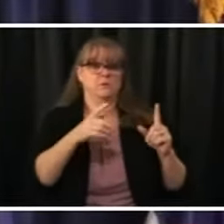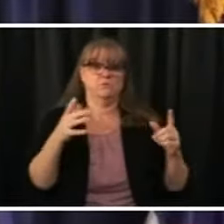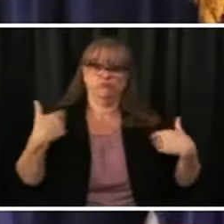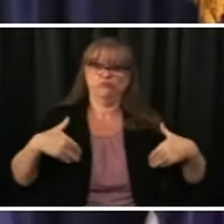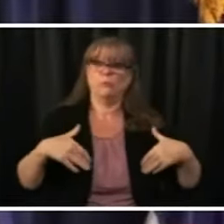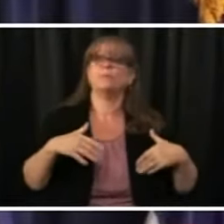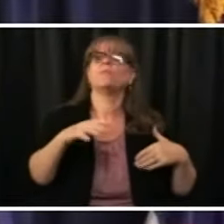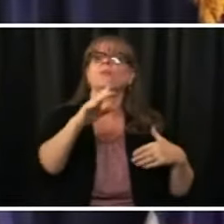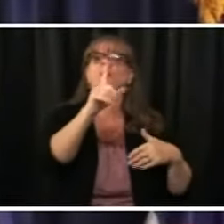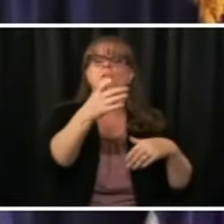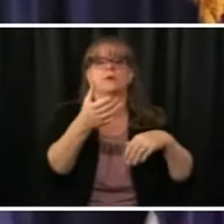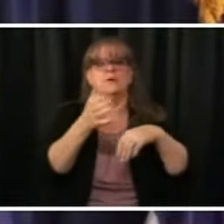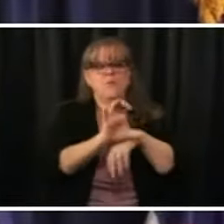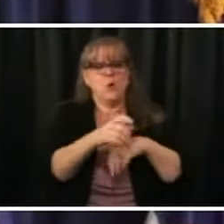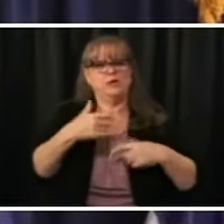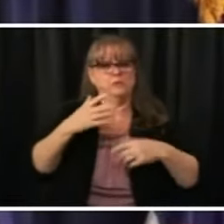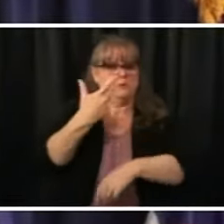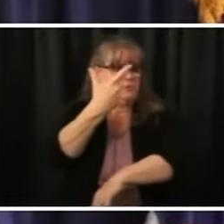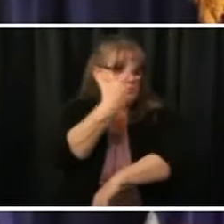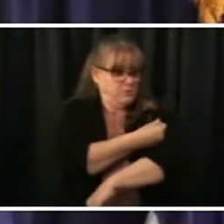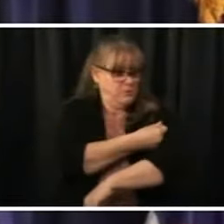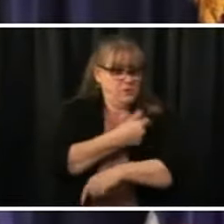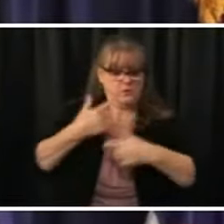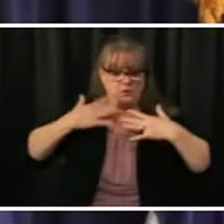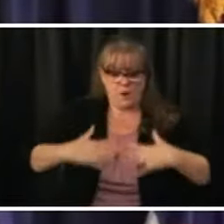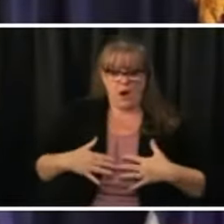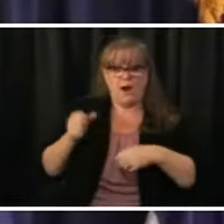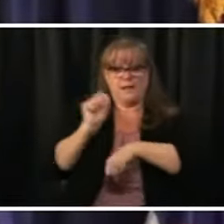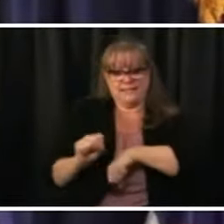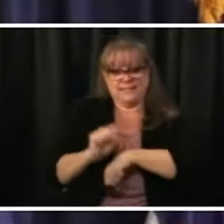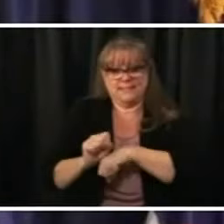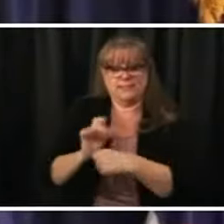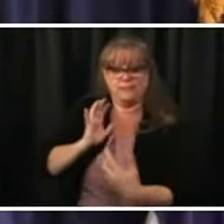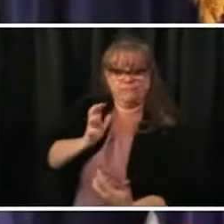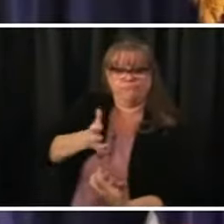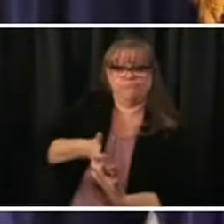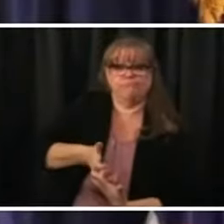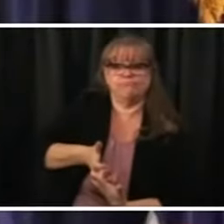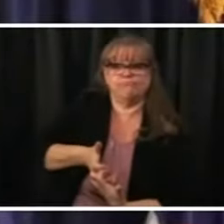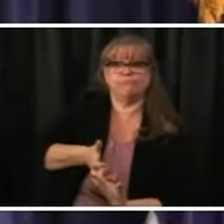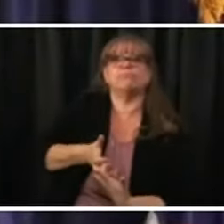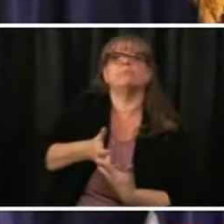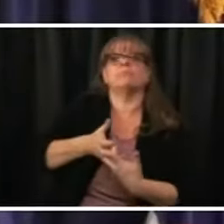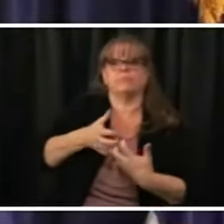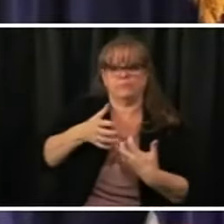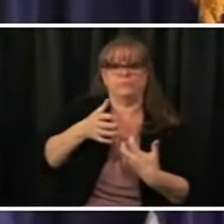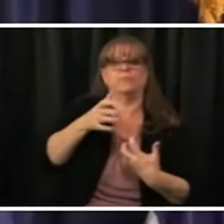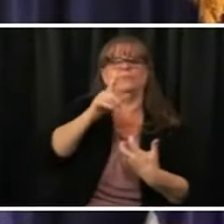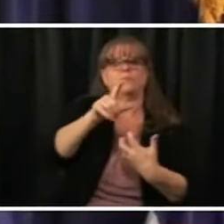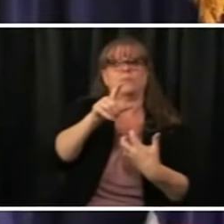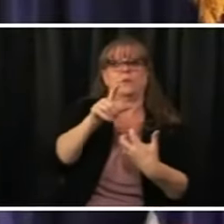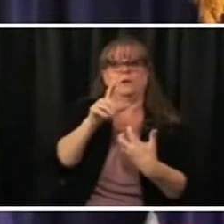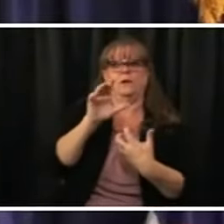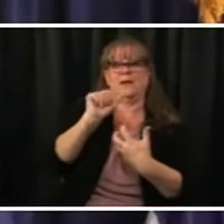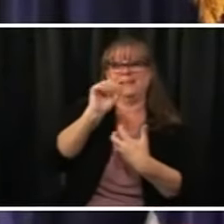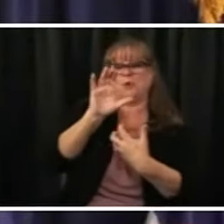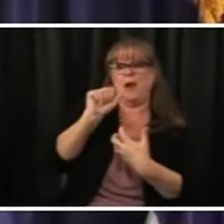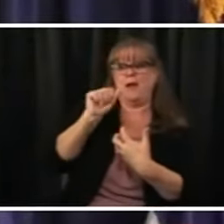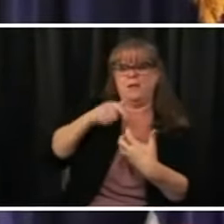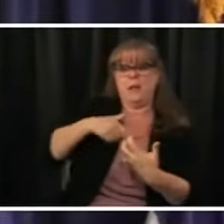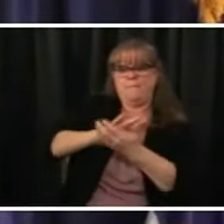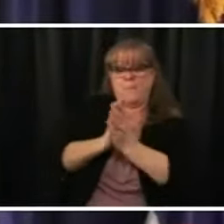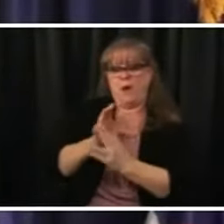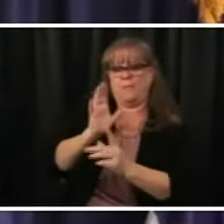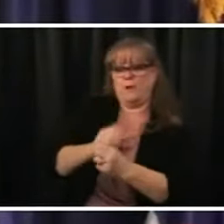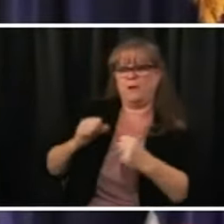to respond and create the antibodies, and sometimes that causes a little bit of response the next day. But as I said, I got it,